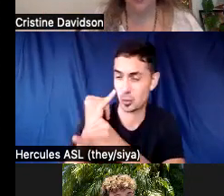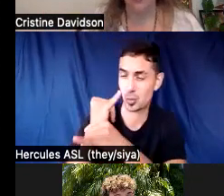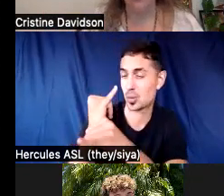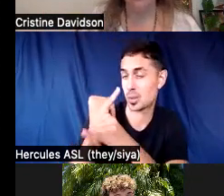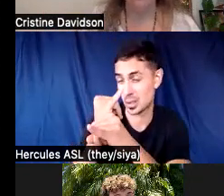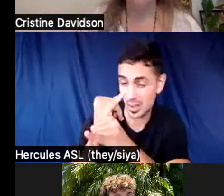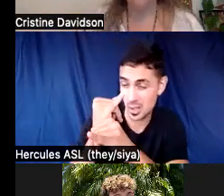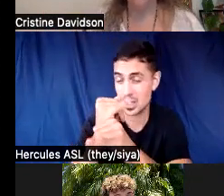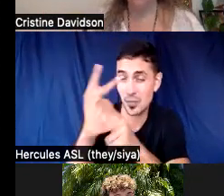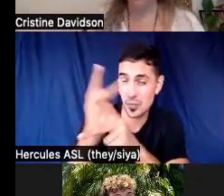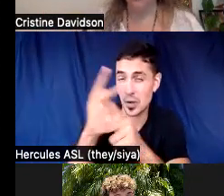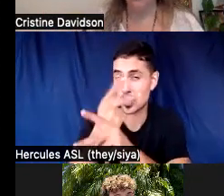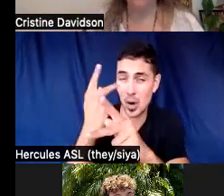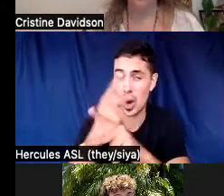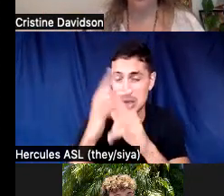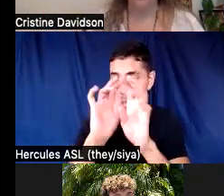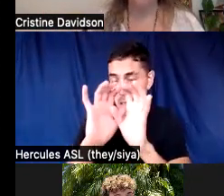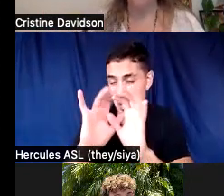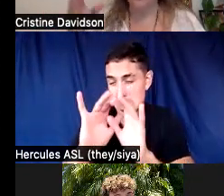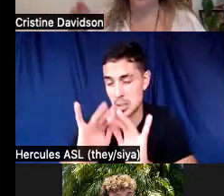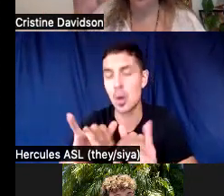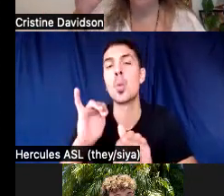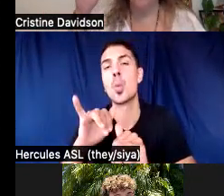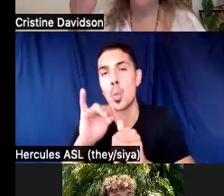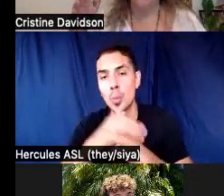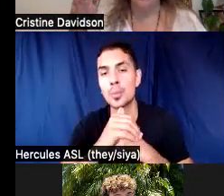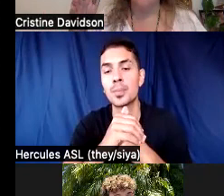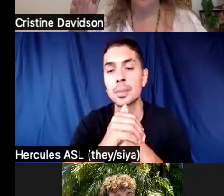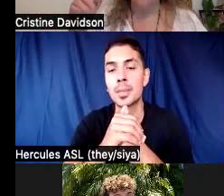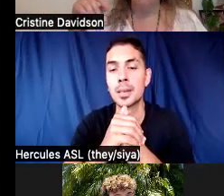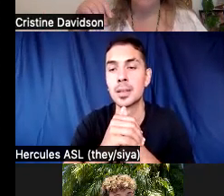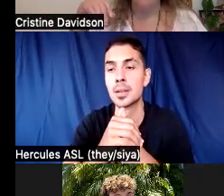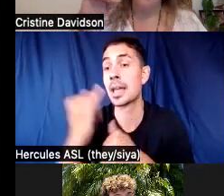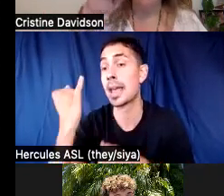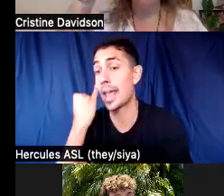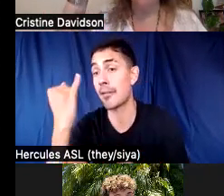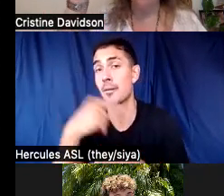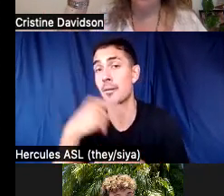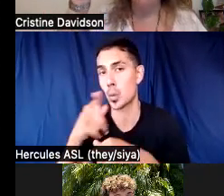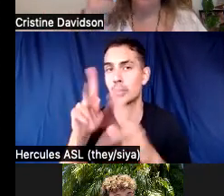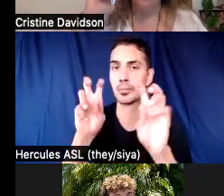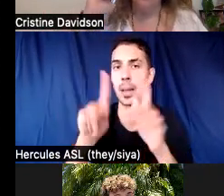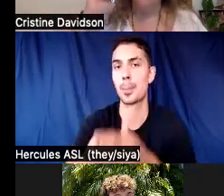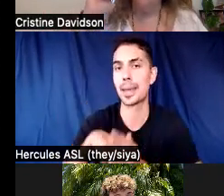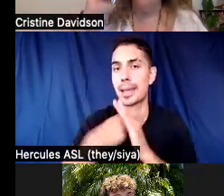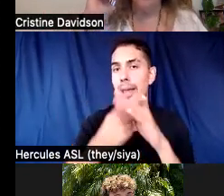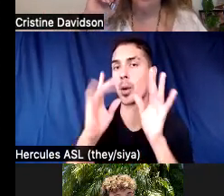a shared. So going into like a relationship with the state and even at a federal